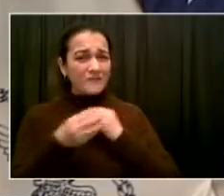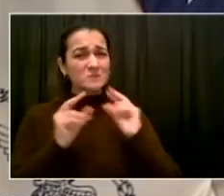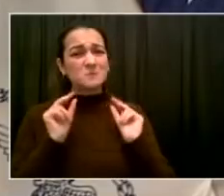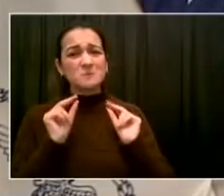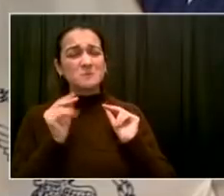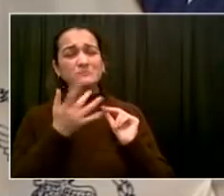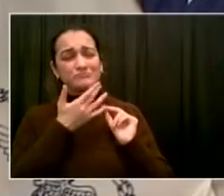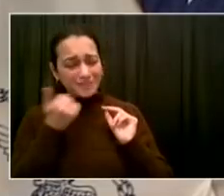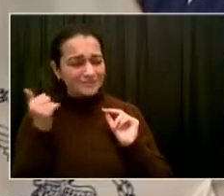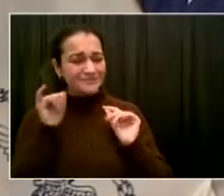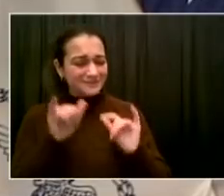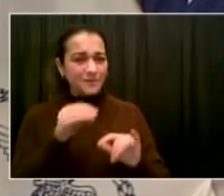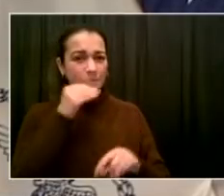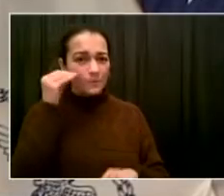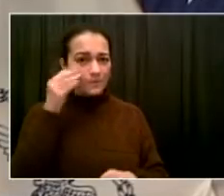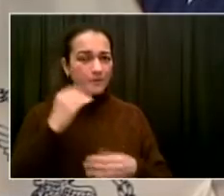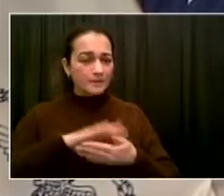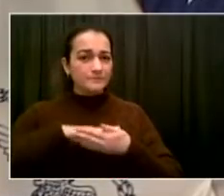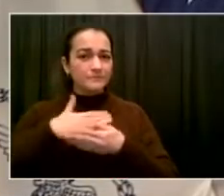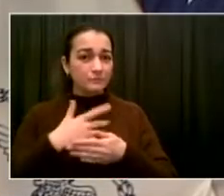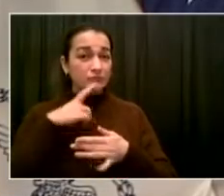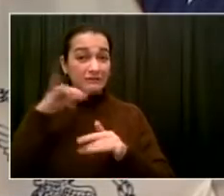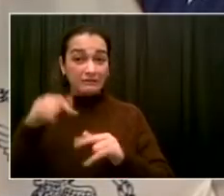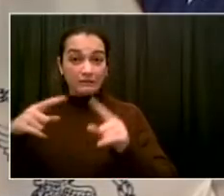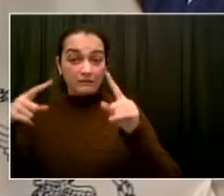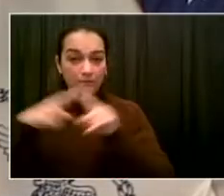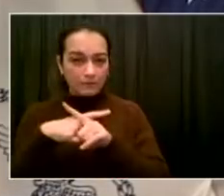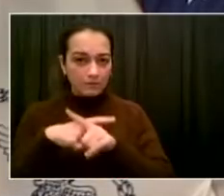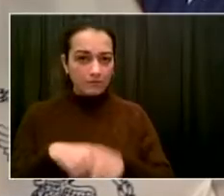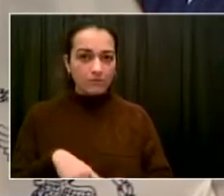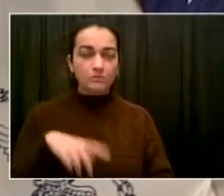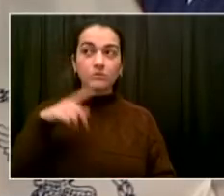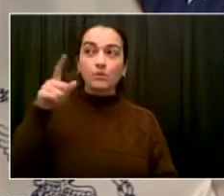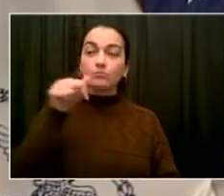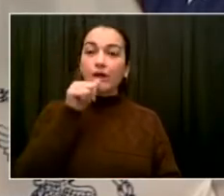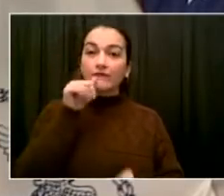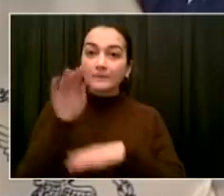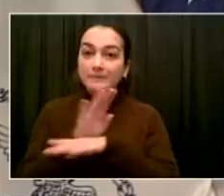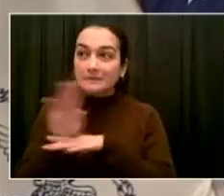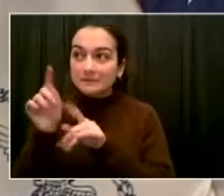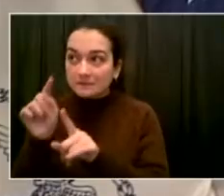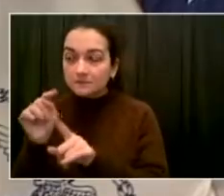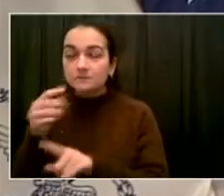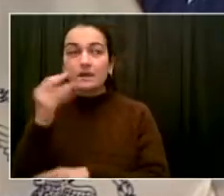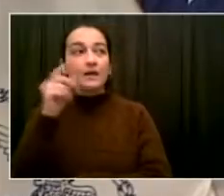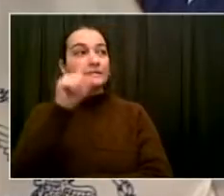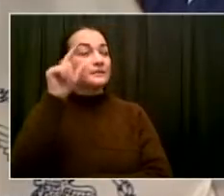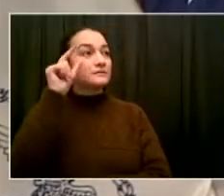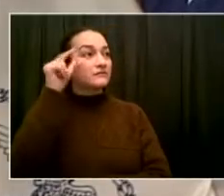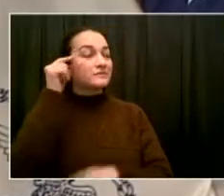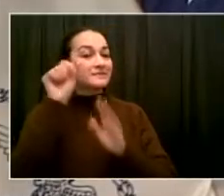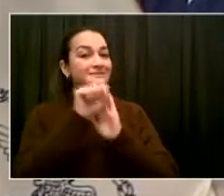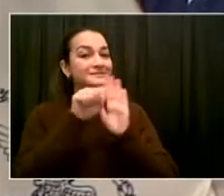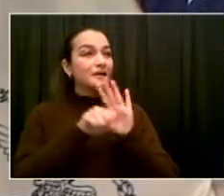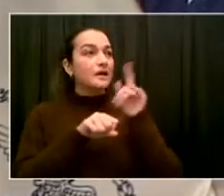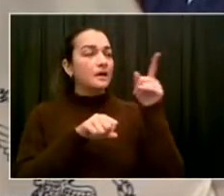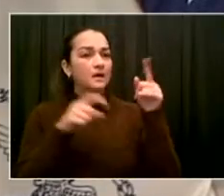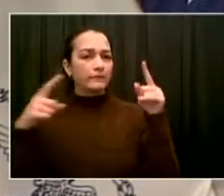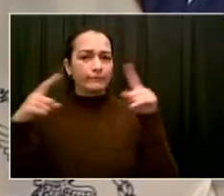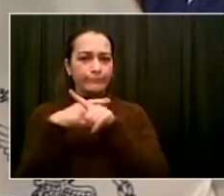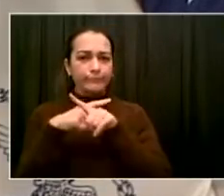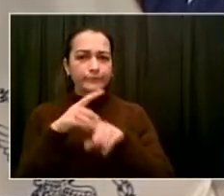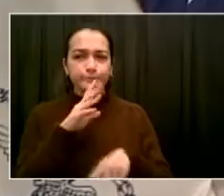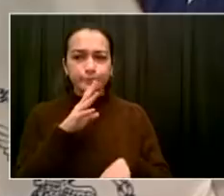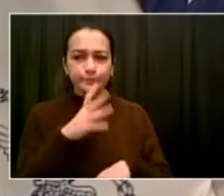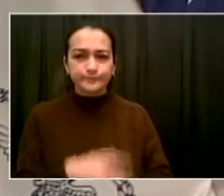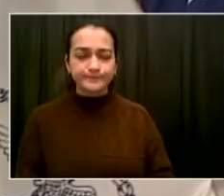articulated about the ability of Omicron to spread through vaccination. Look, first of all, Jimmy, I want to respect each